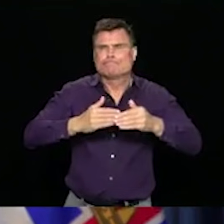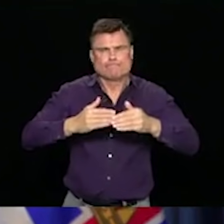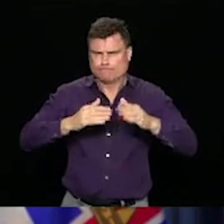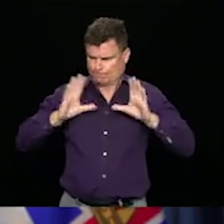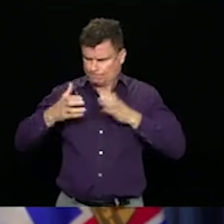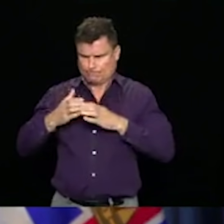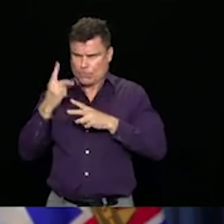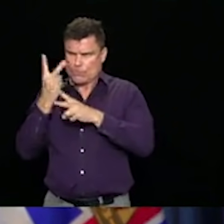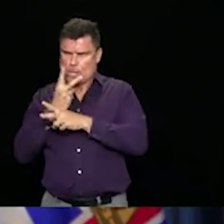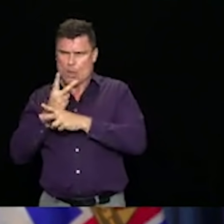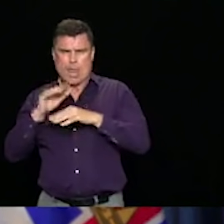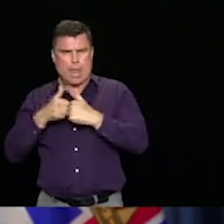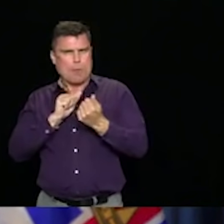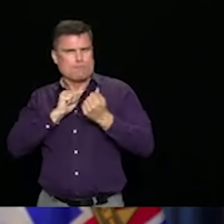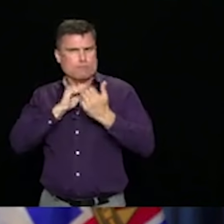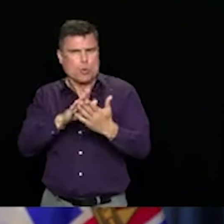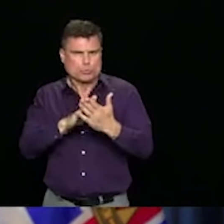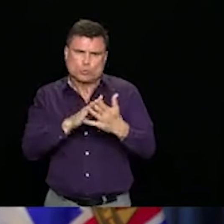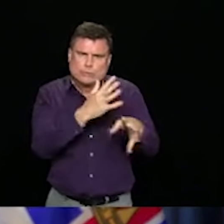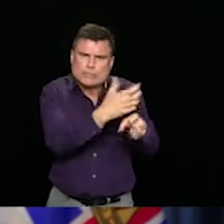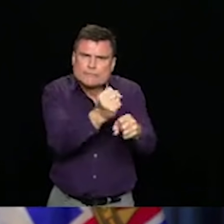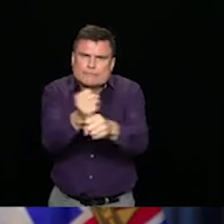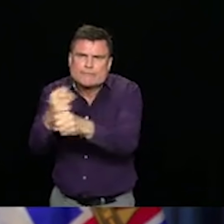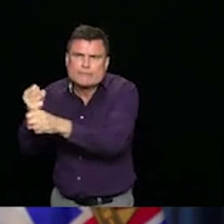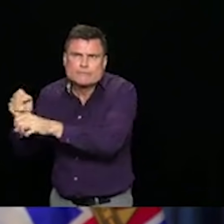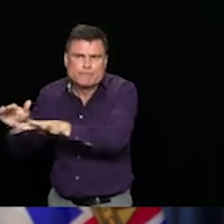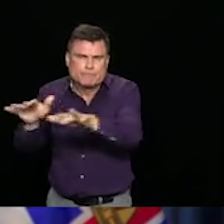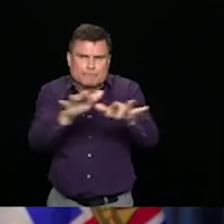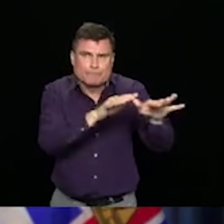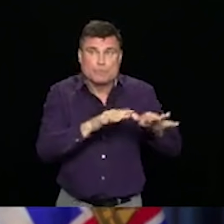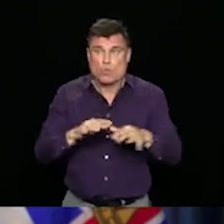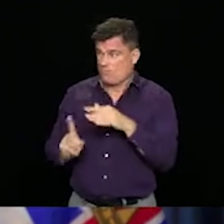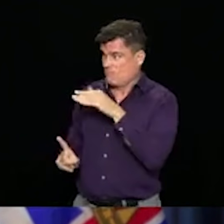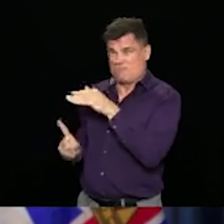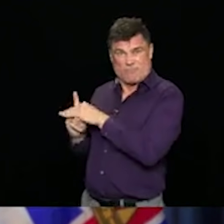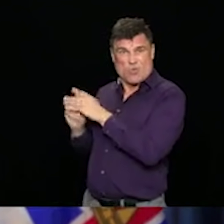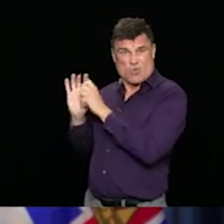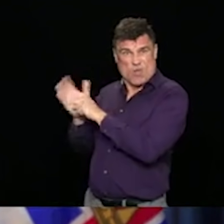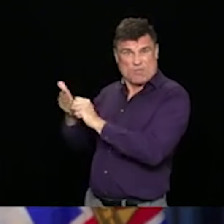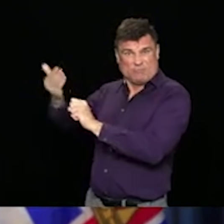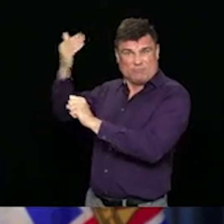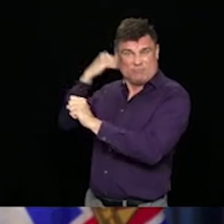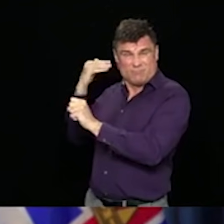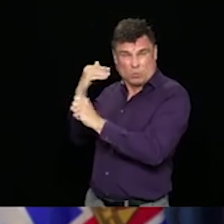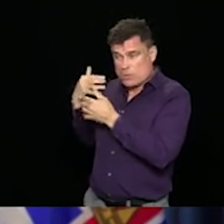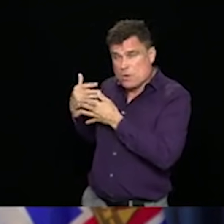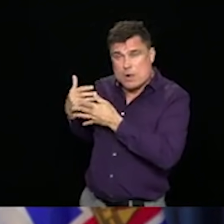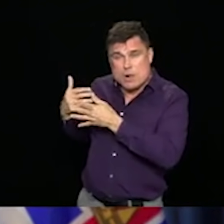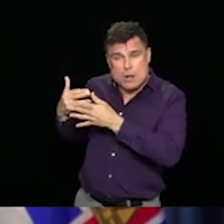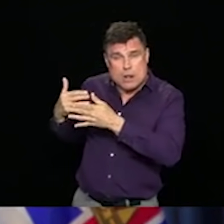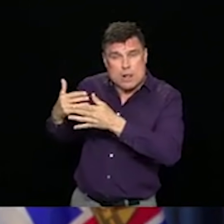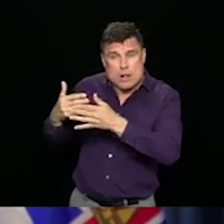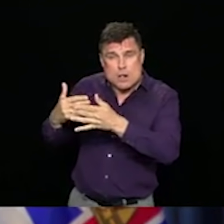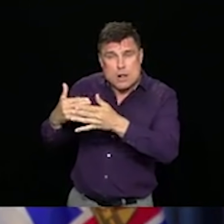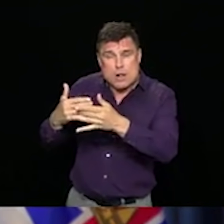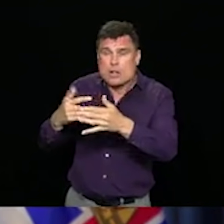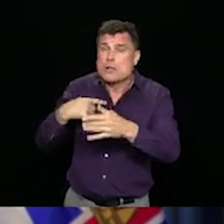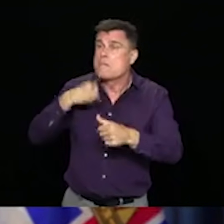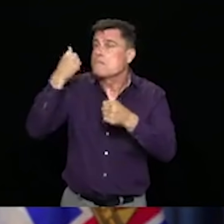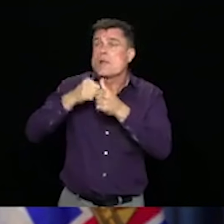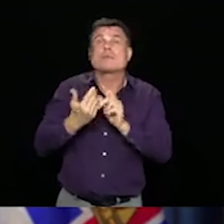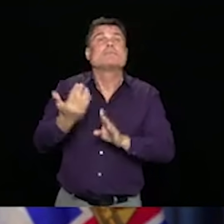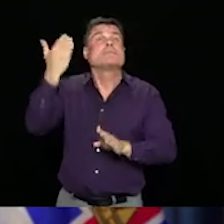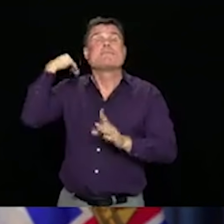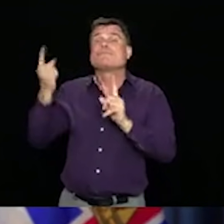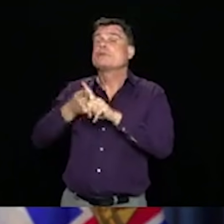issue. We've, from the very first days, and I'll recall, Dr. Henry will recall, because for us, preparing for the briefing